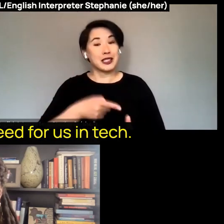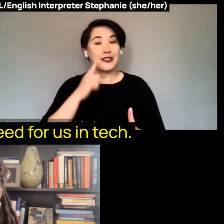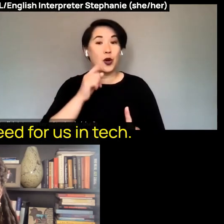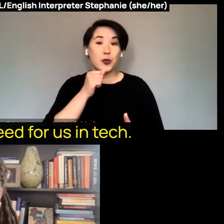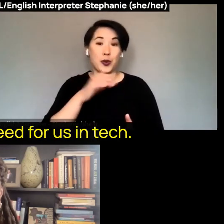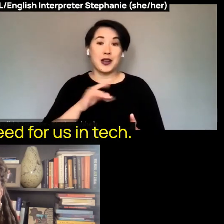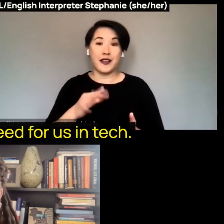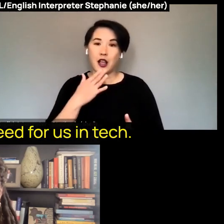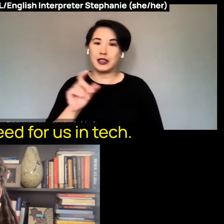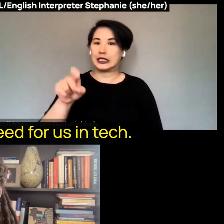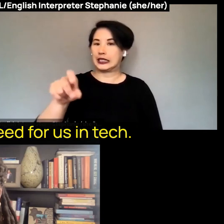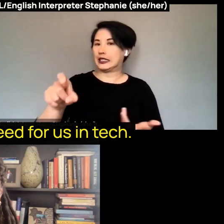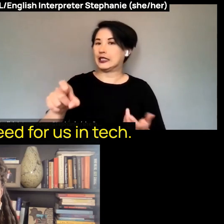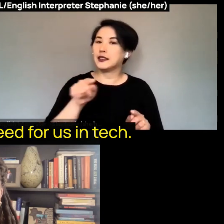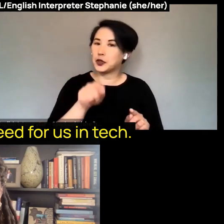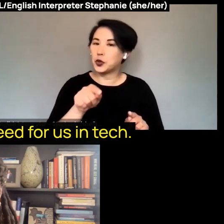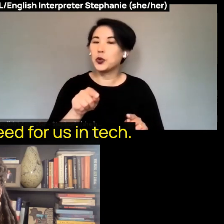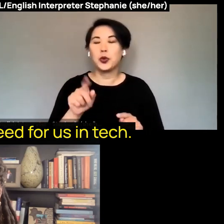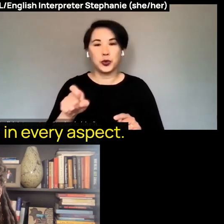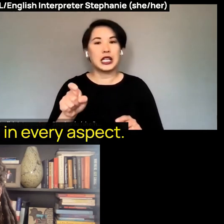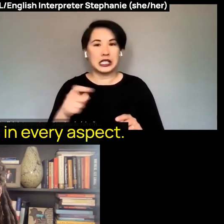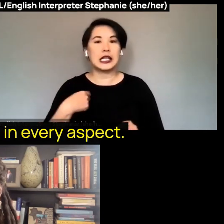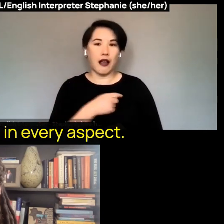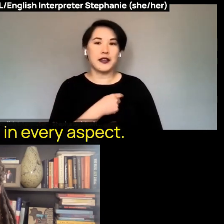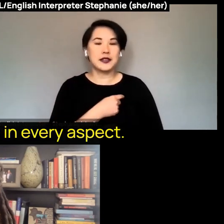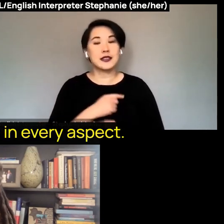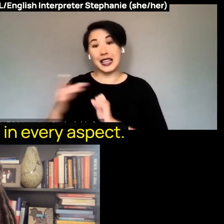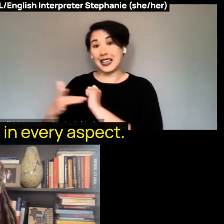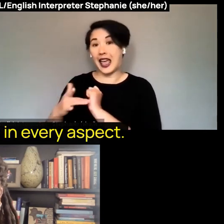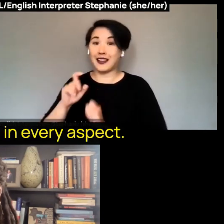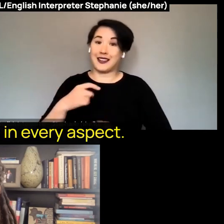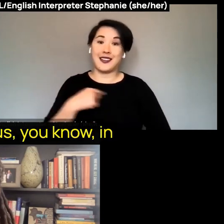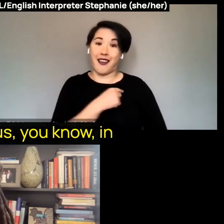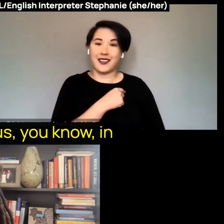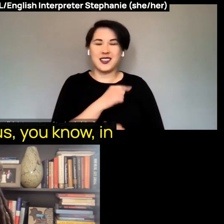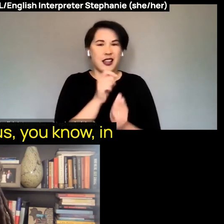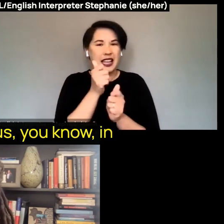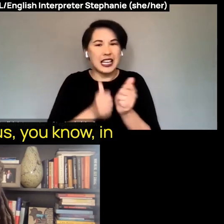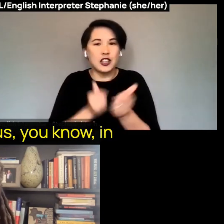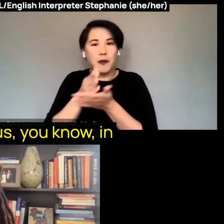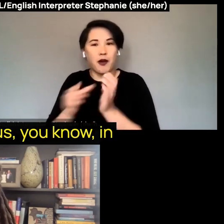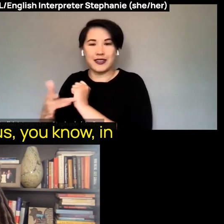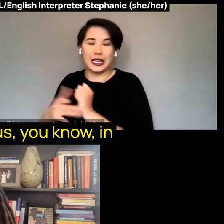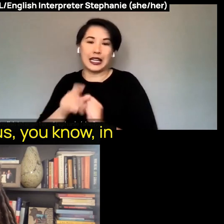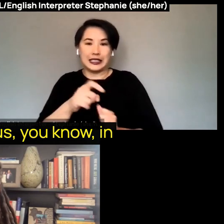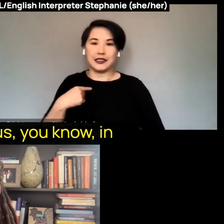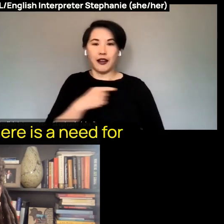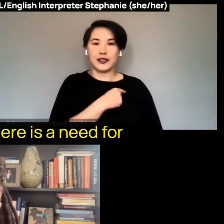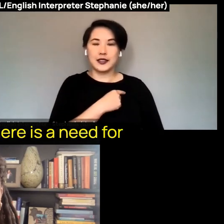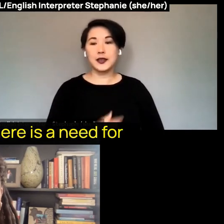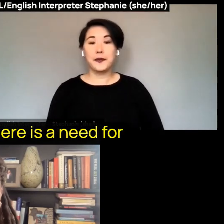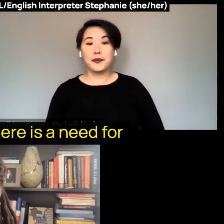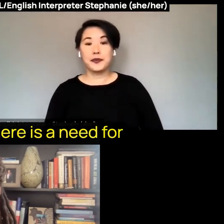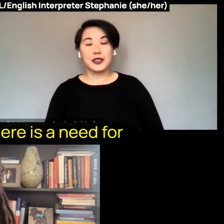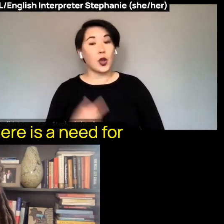need for us in tech. There's a need for us in every aspect. There's a need for us, you know, in